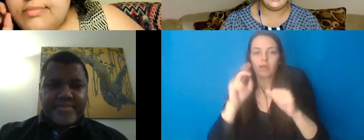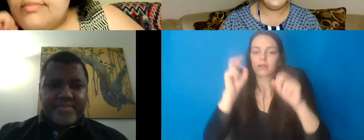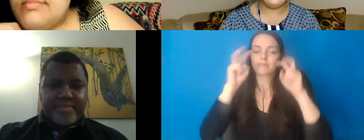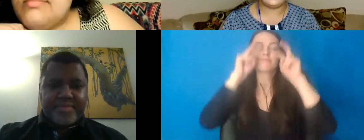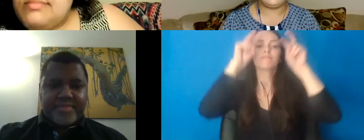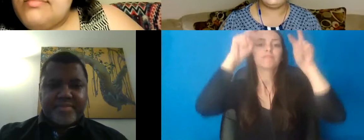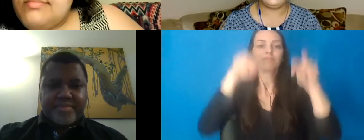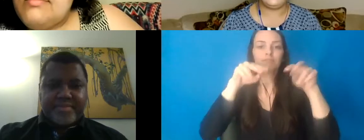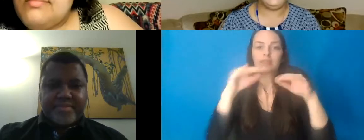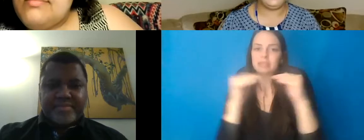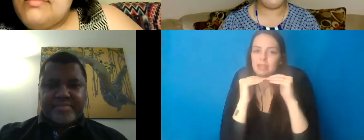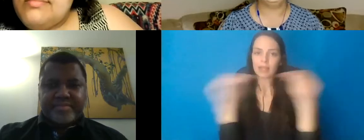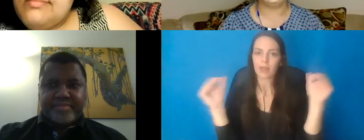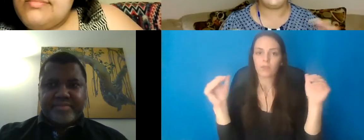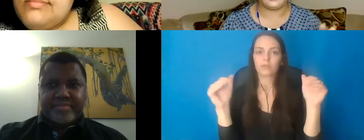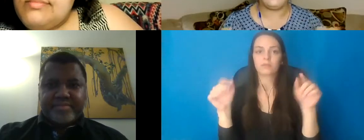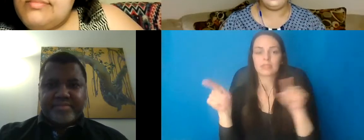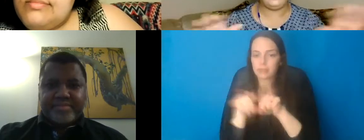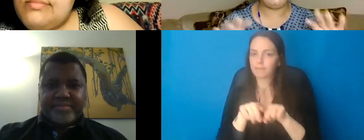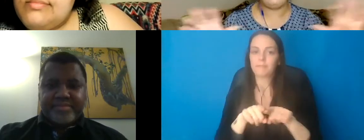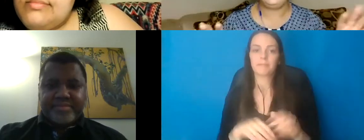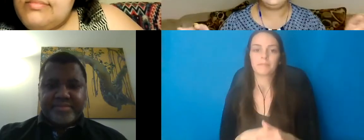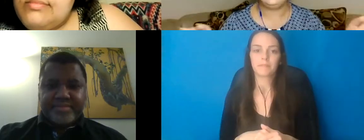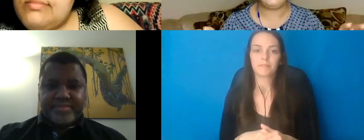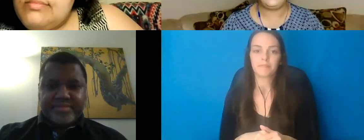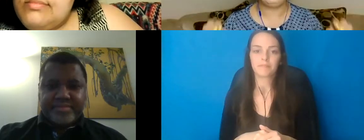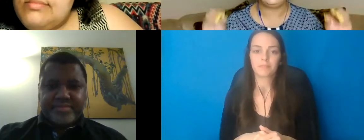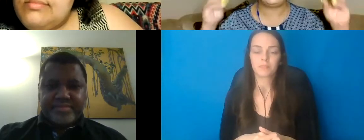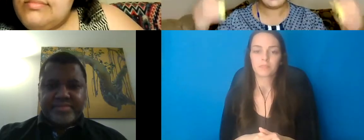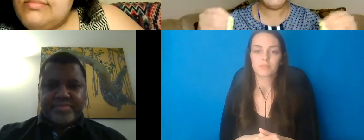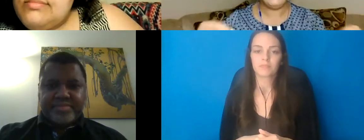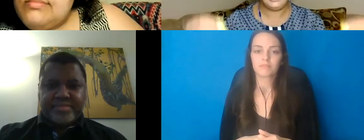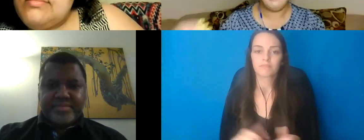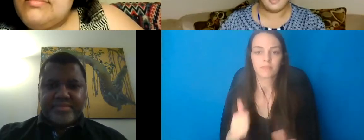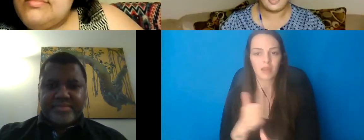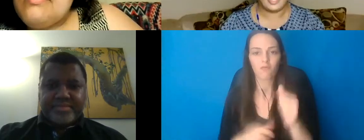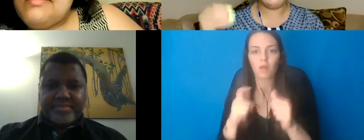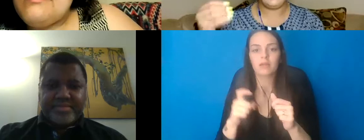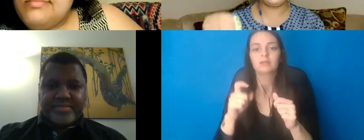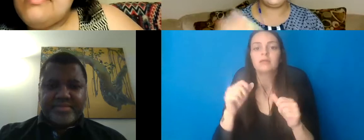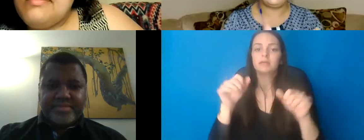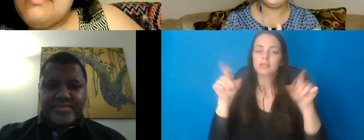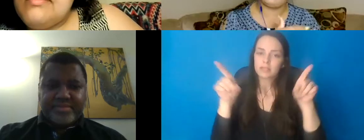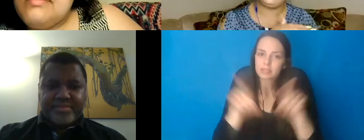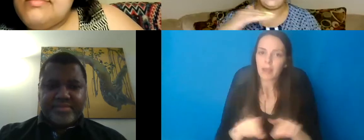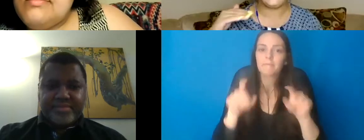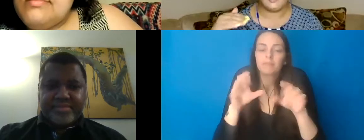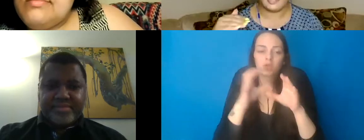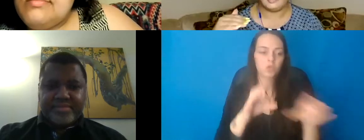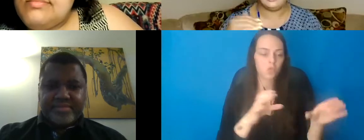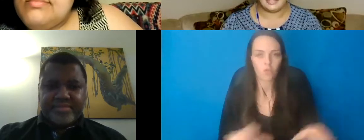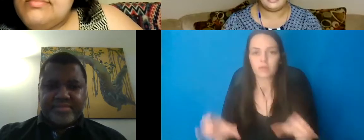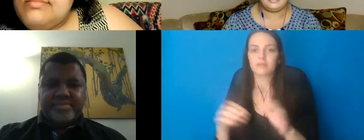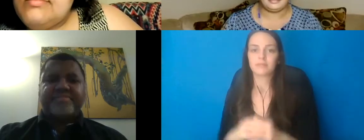there's a difference between equality, we give everybody the same choice, but some people need more to make sure that we are at that equitable